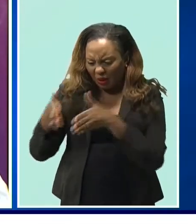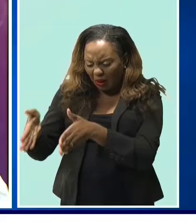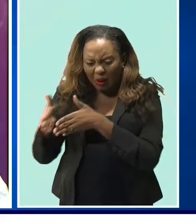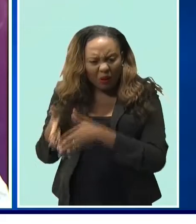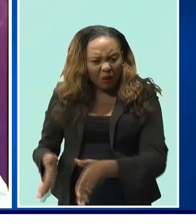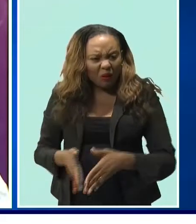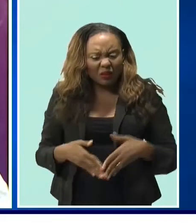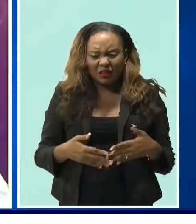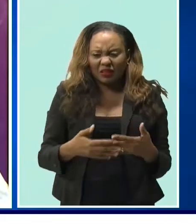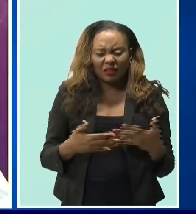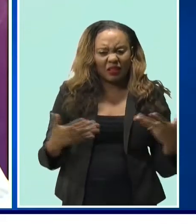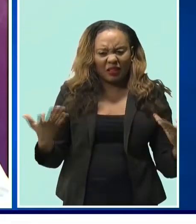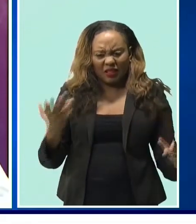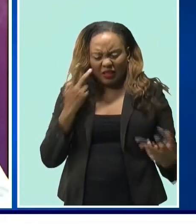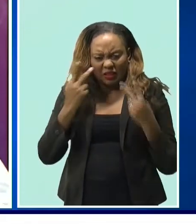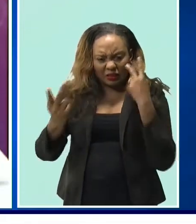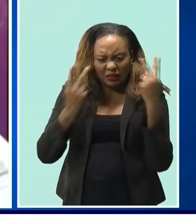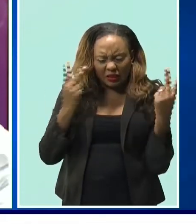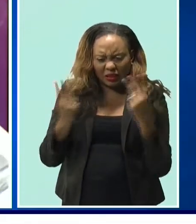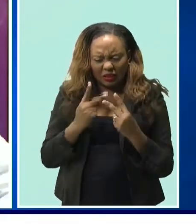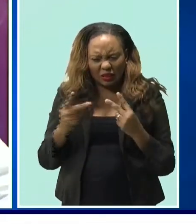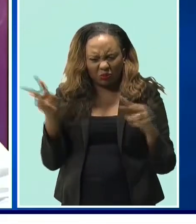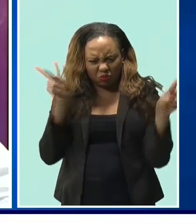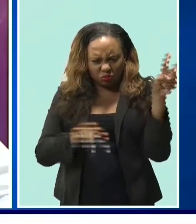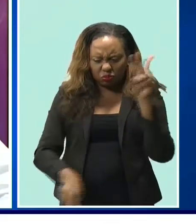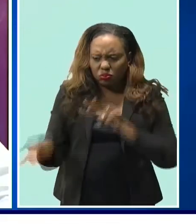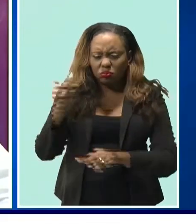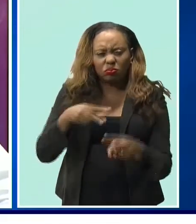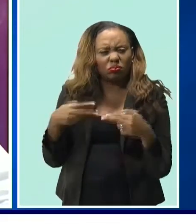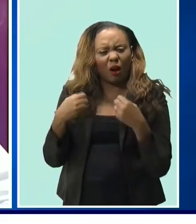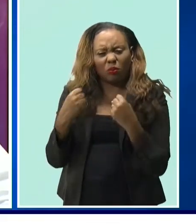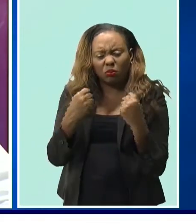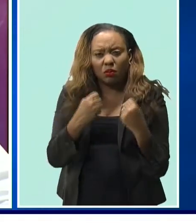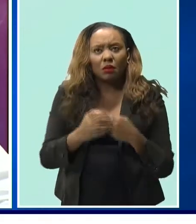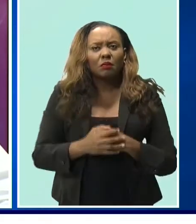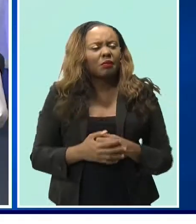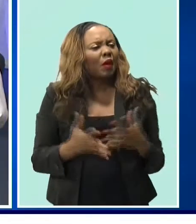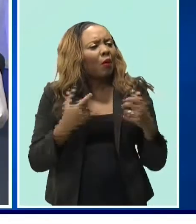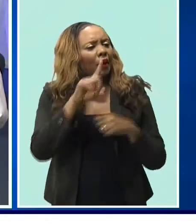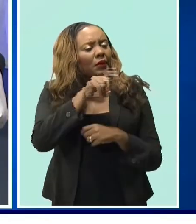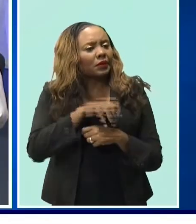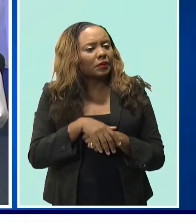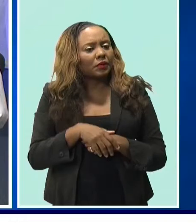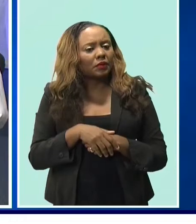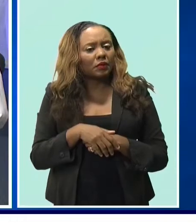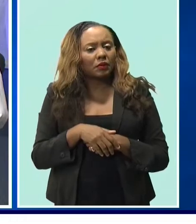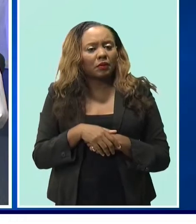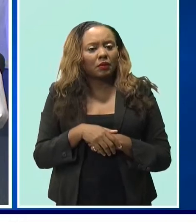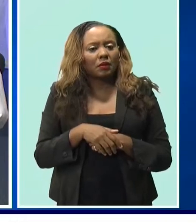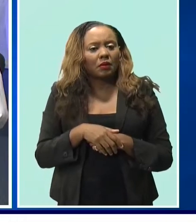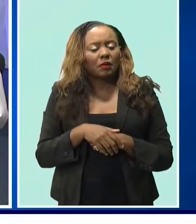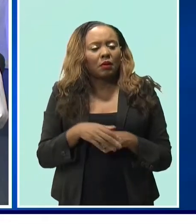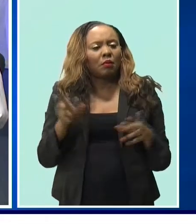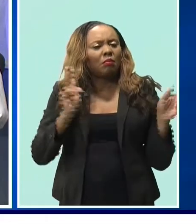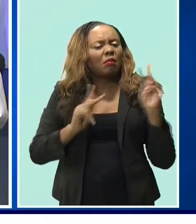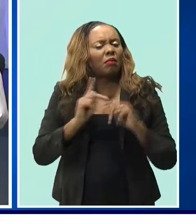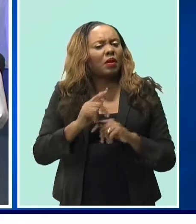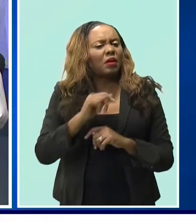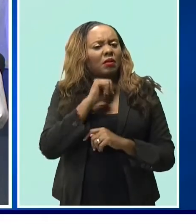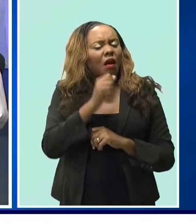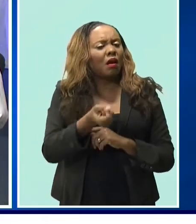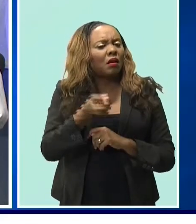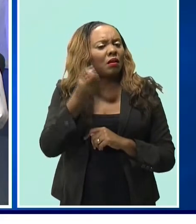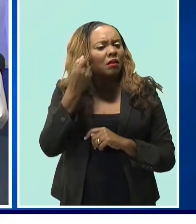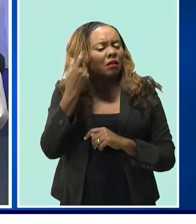metropolitan cities, you see a completely different picture altogether. Let me ask you this. Is it a situation where people are not quite understanding